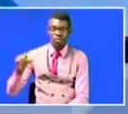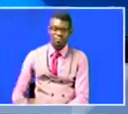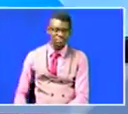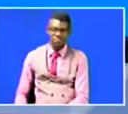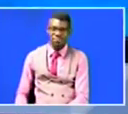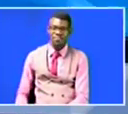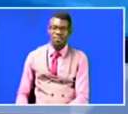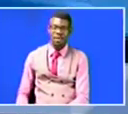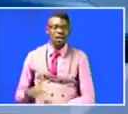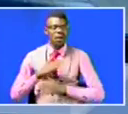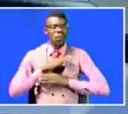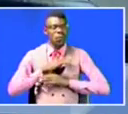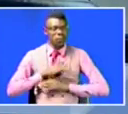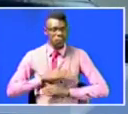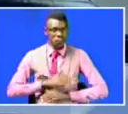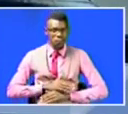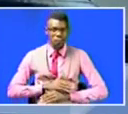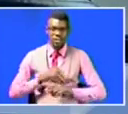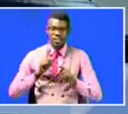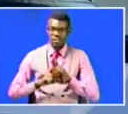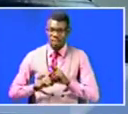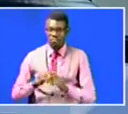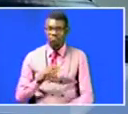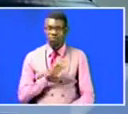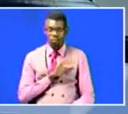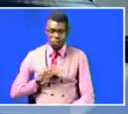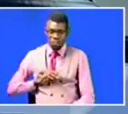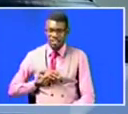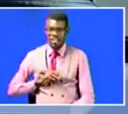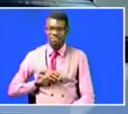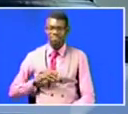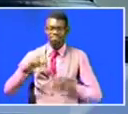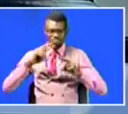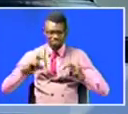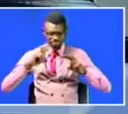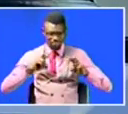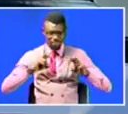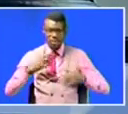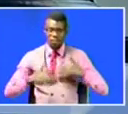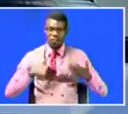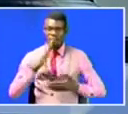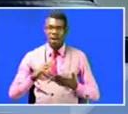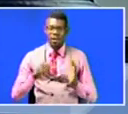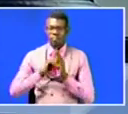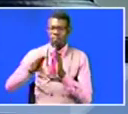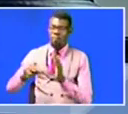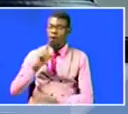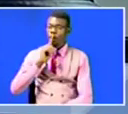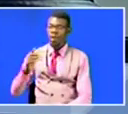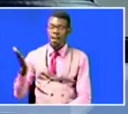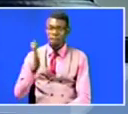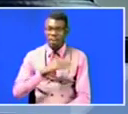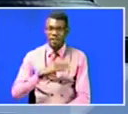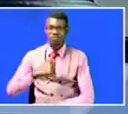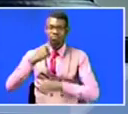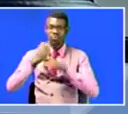relief after a tribunal probing his conduct dismissed a petition against him and ordered his immediate reinstatement. What